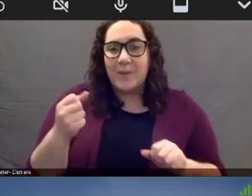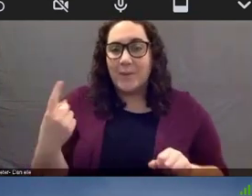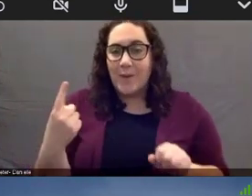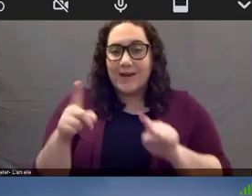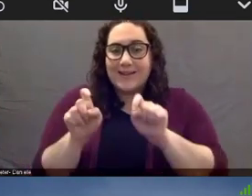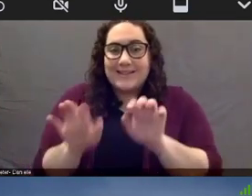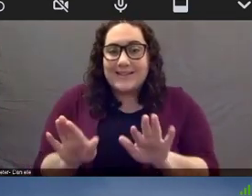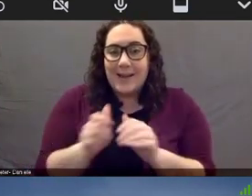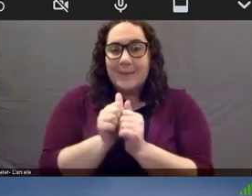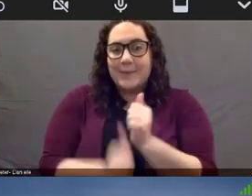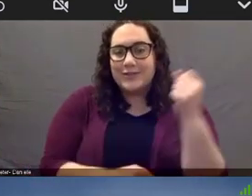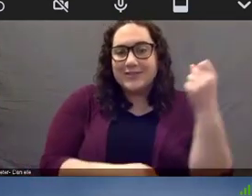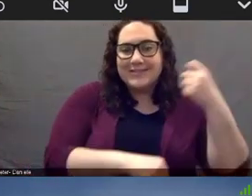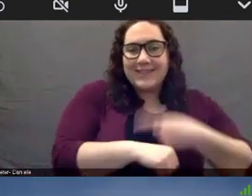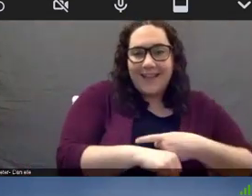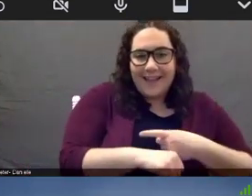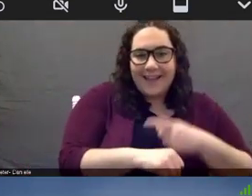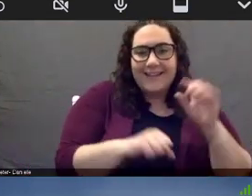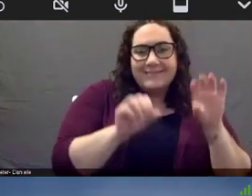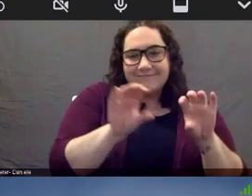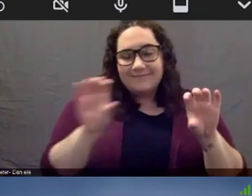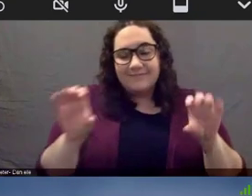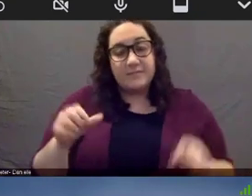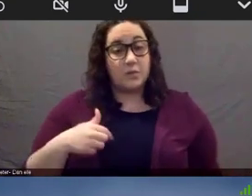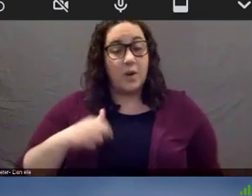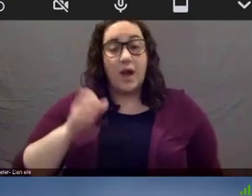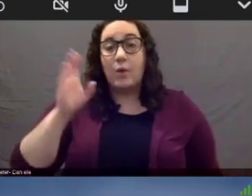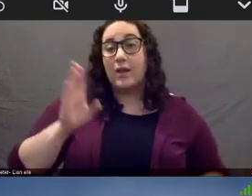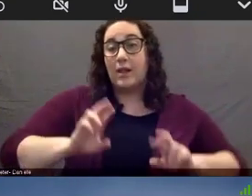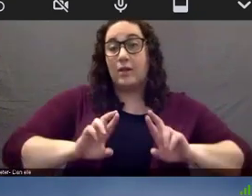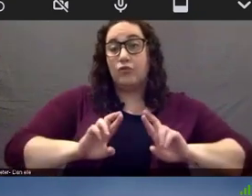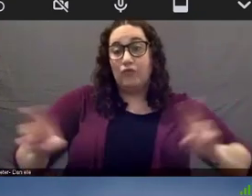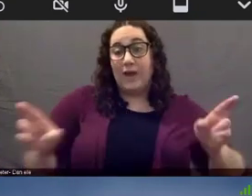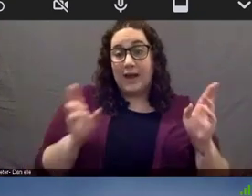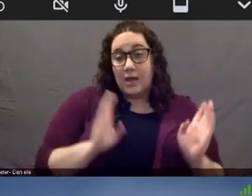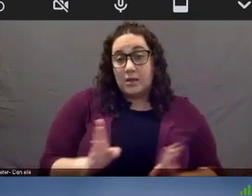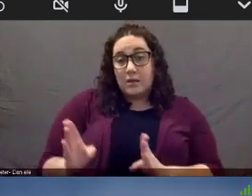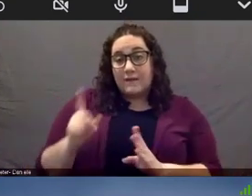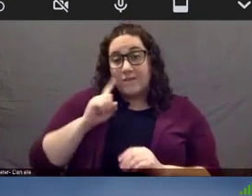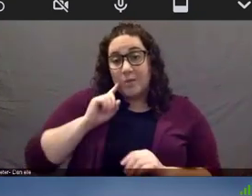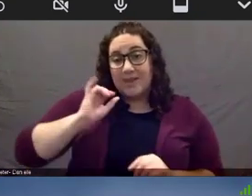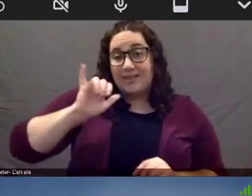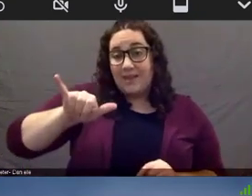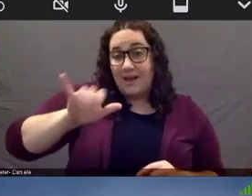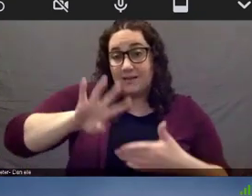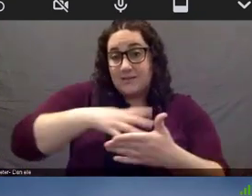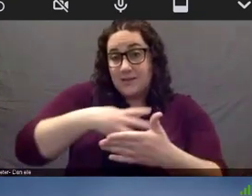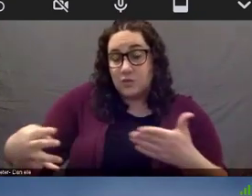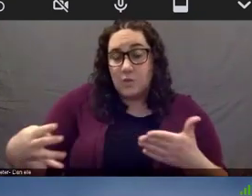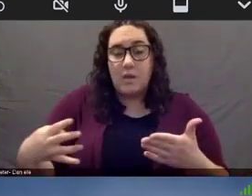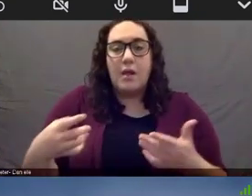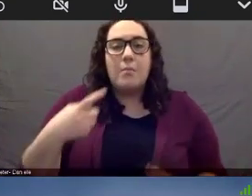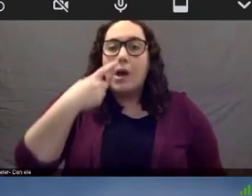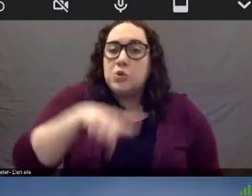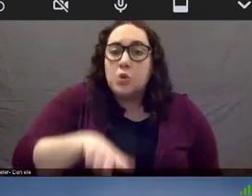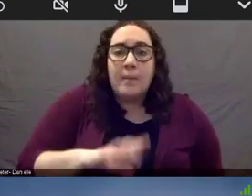prepare for. But if people have other suggestions, I'm happy to entertain them as well.